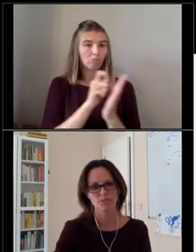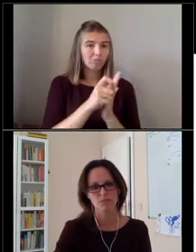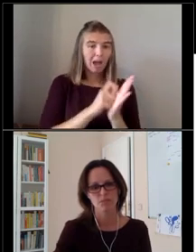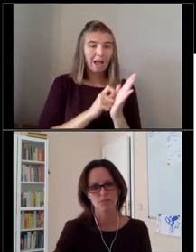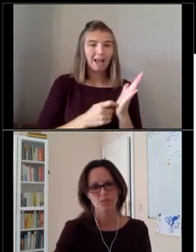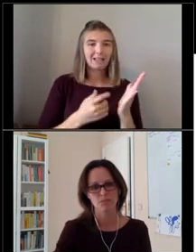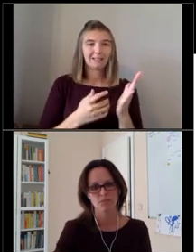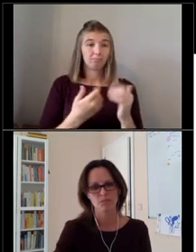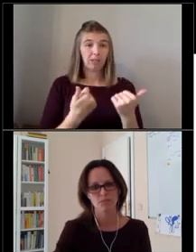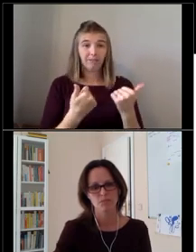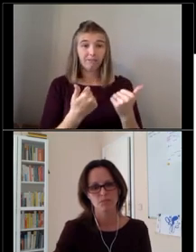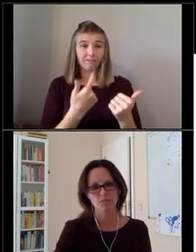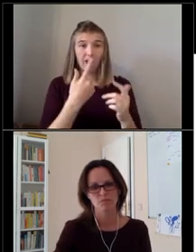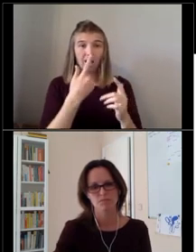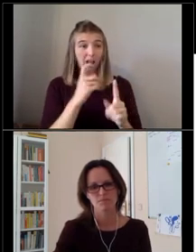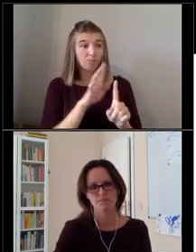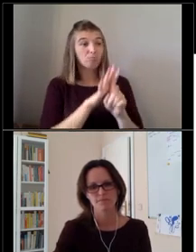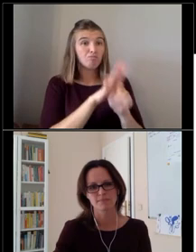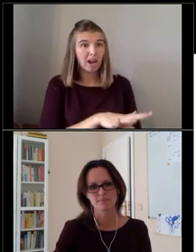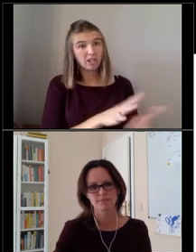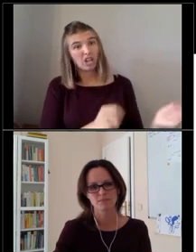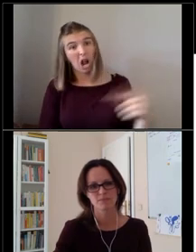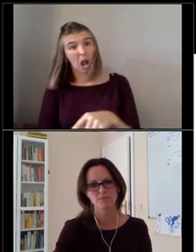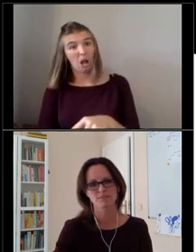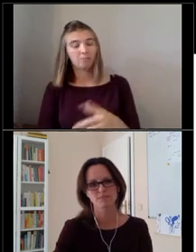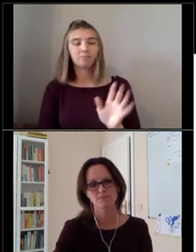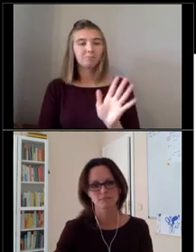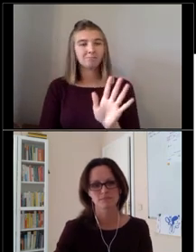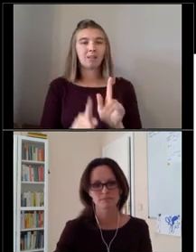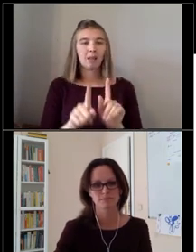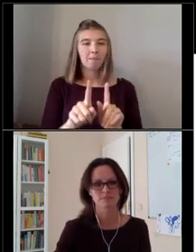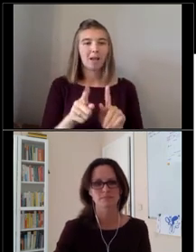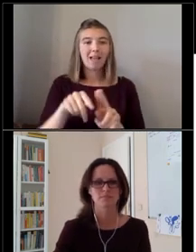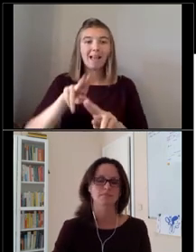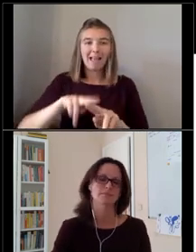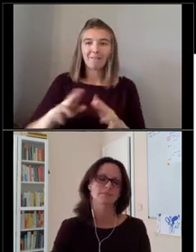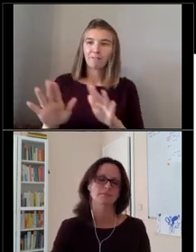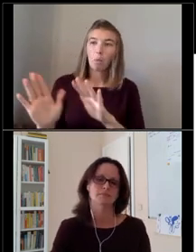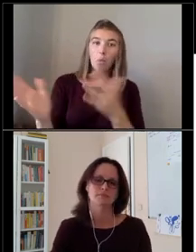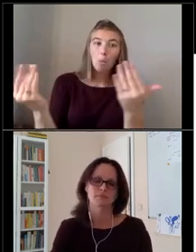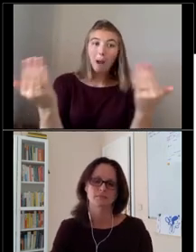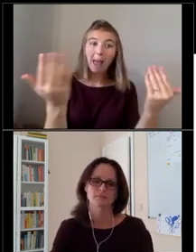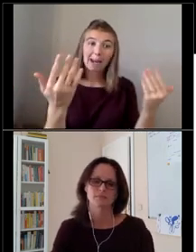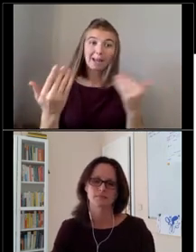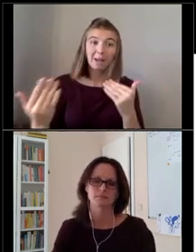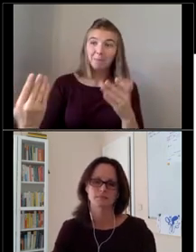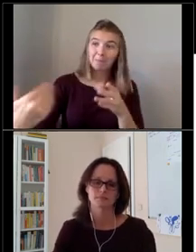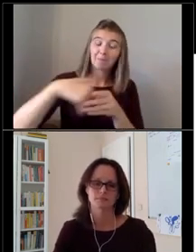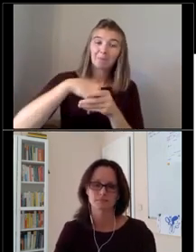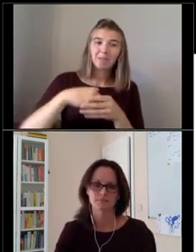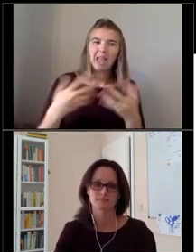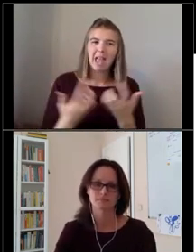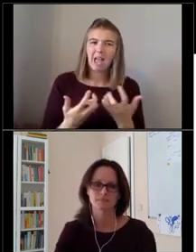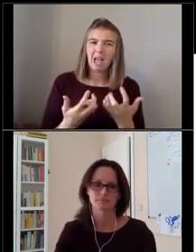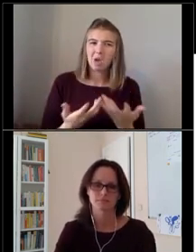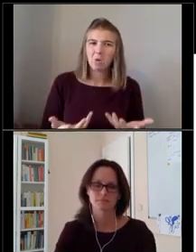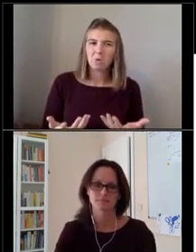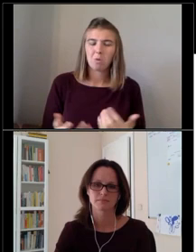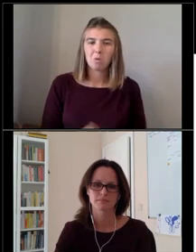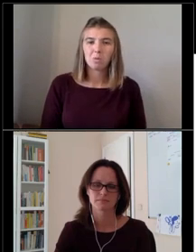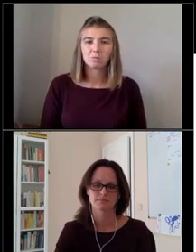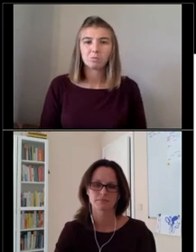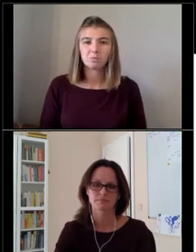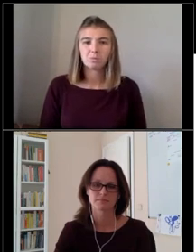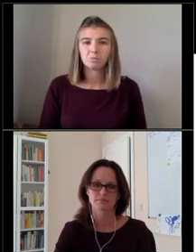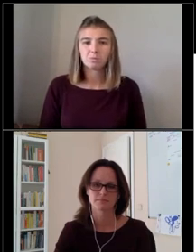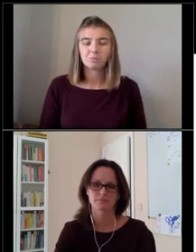on everybody to attend. But how should we try and make sure that these events are welcoming to absolutely everyone? Yeah, thank